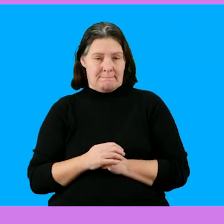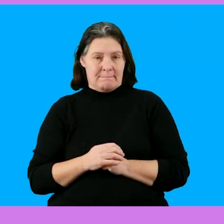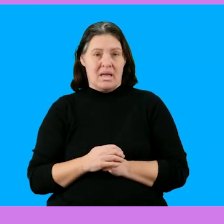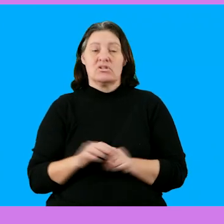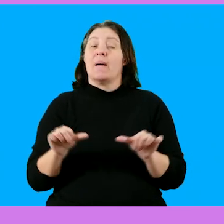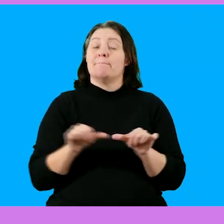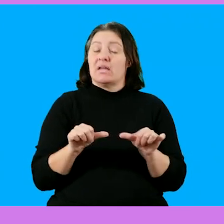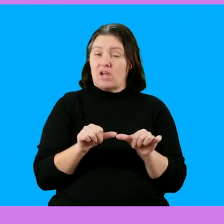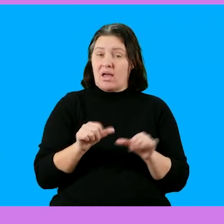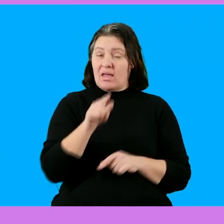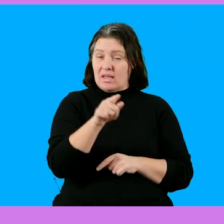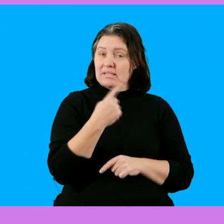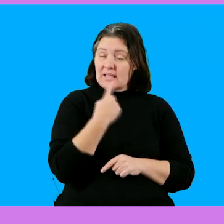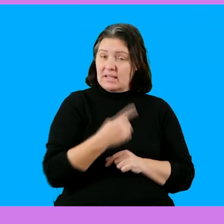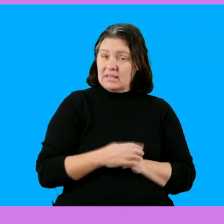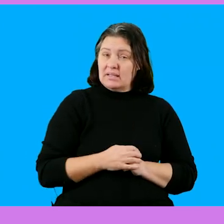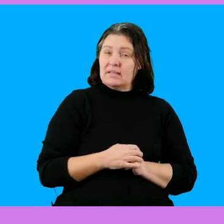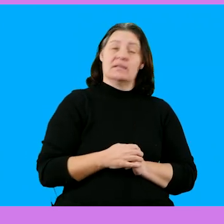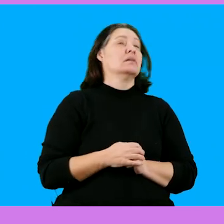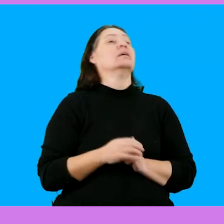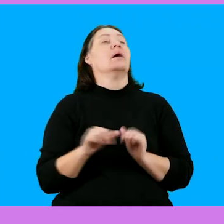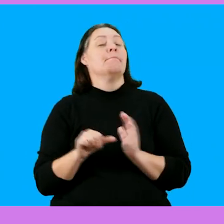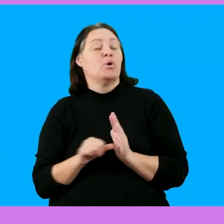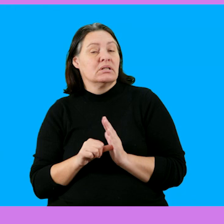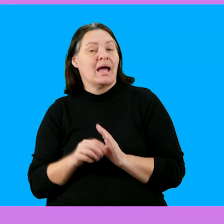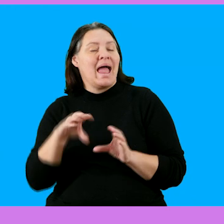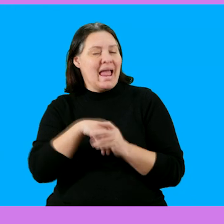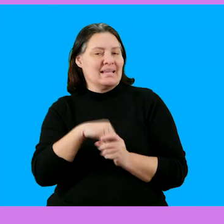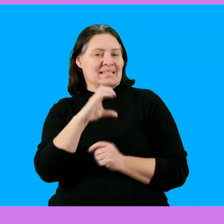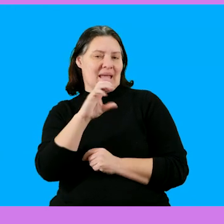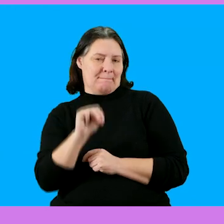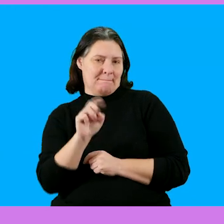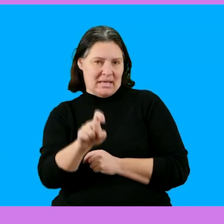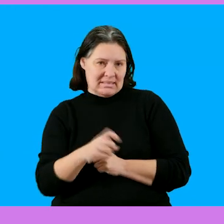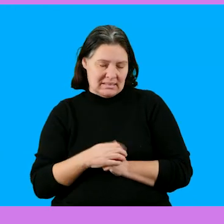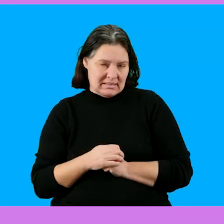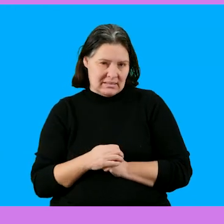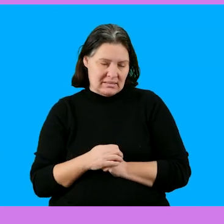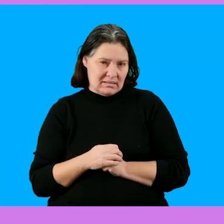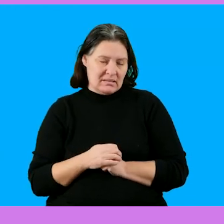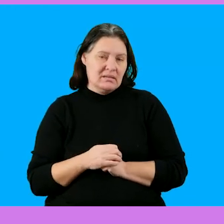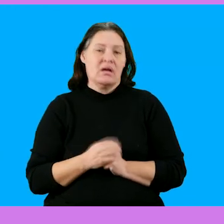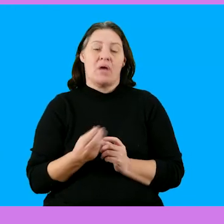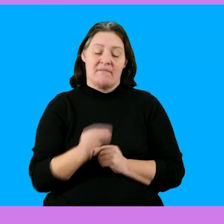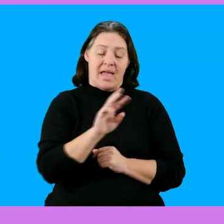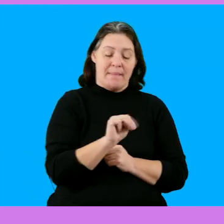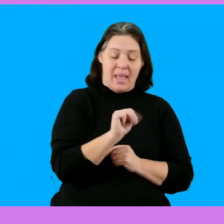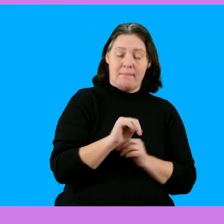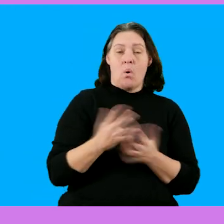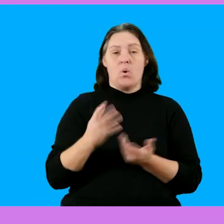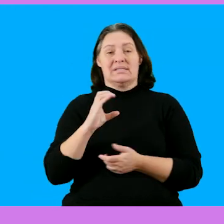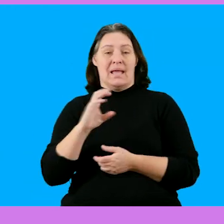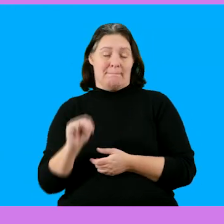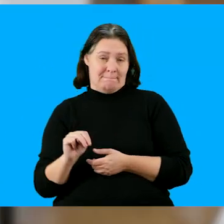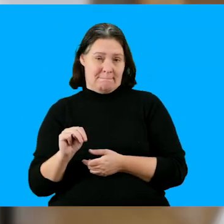remember I said measure, that's your instruction. And also important, it must be in centimeters. Remember to our ruler we have two sides, it's either millimeters